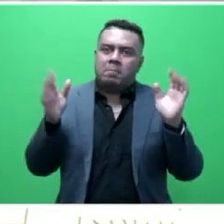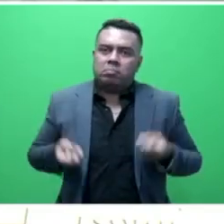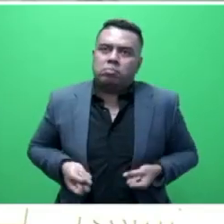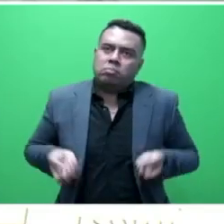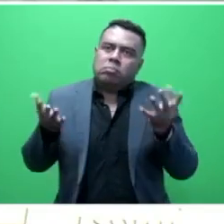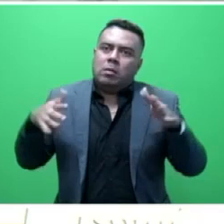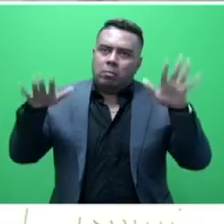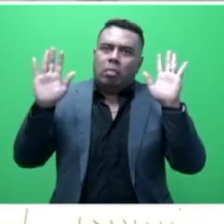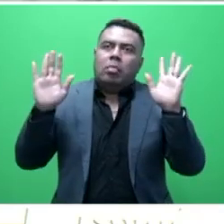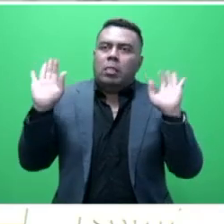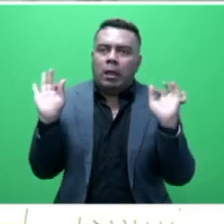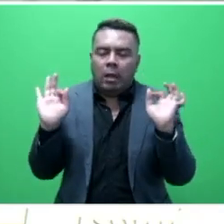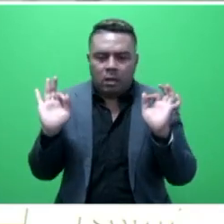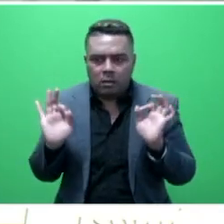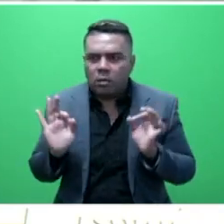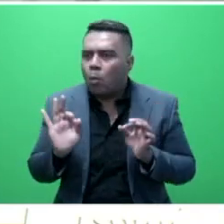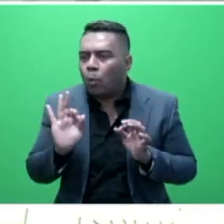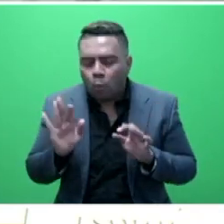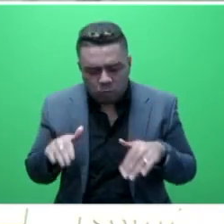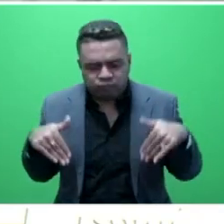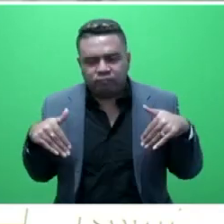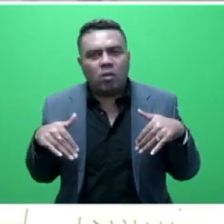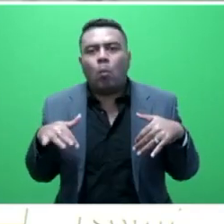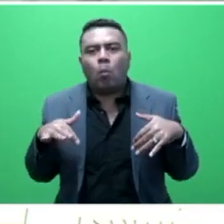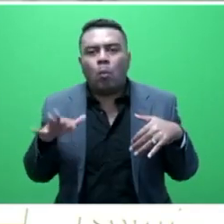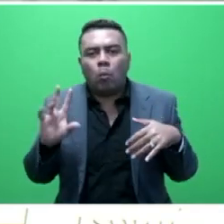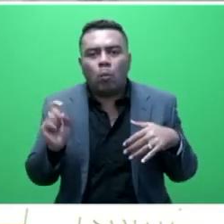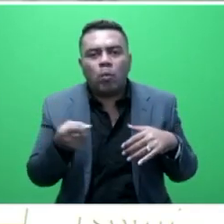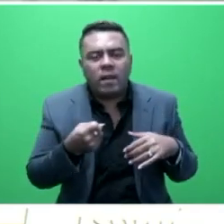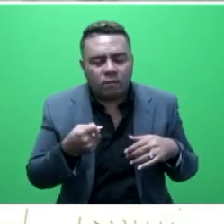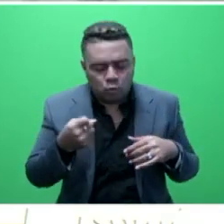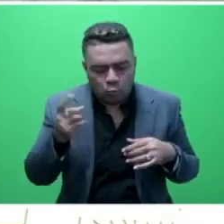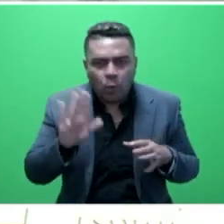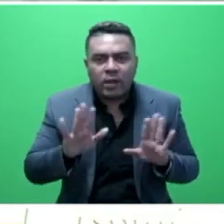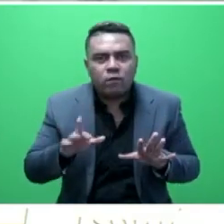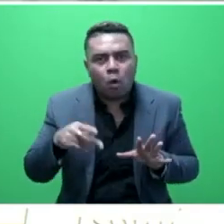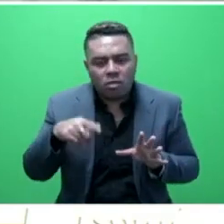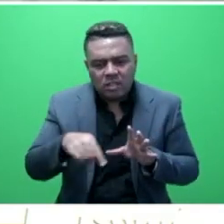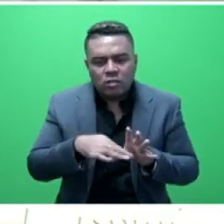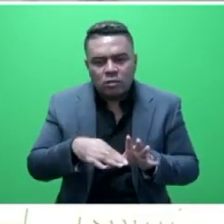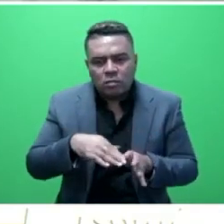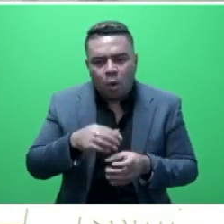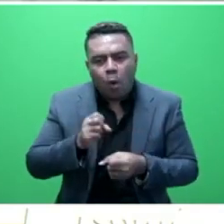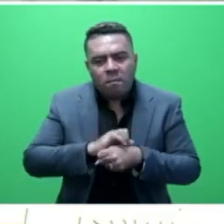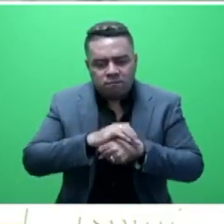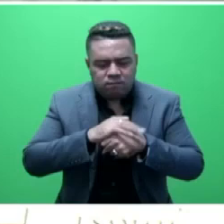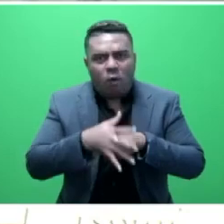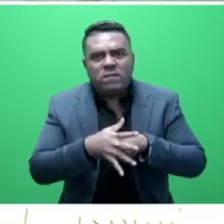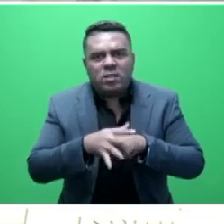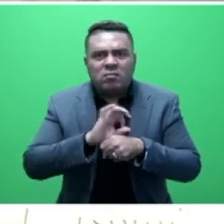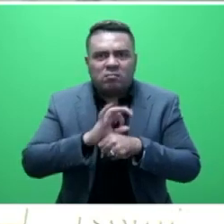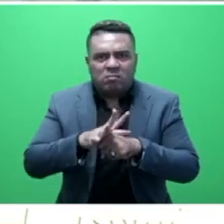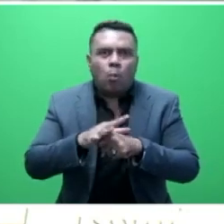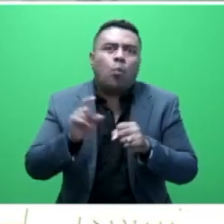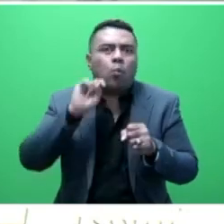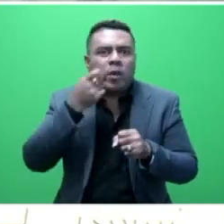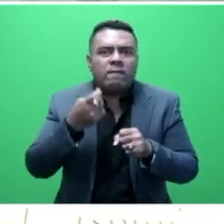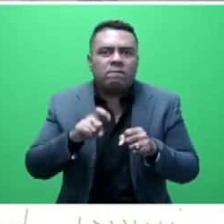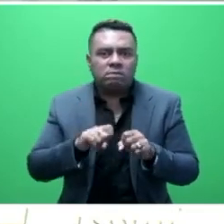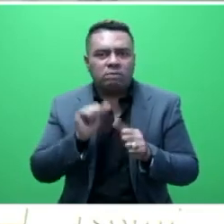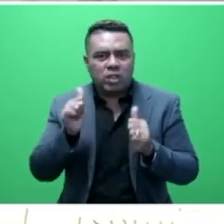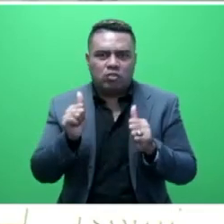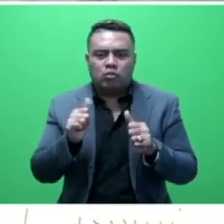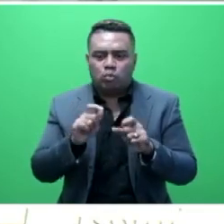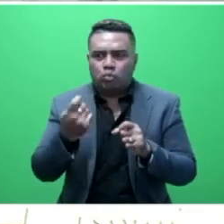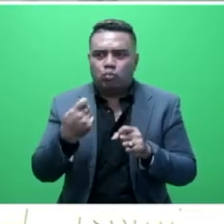head in the sand and wait for this pandemic to disappear like a bad dream. We have to act, and half measures and baby